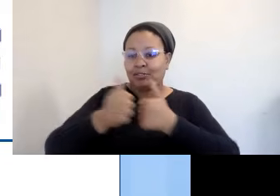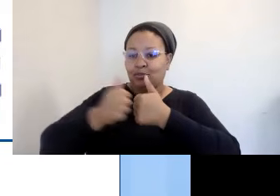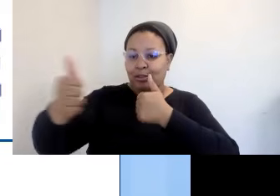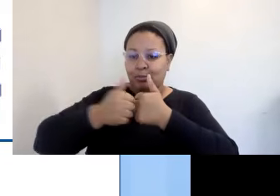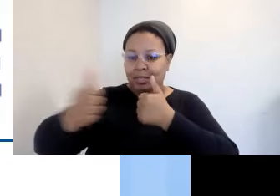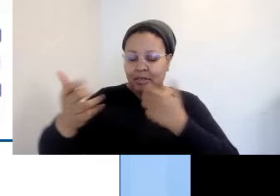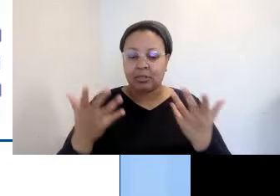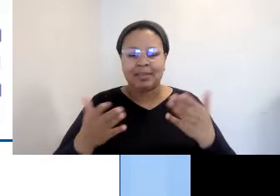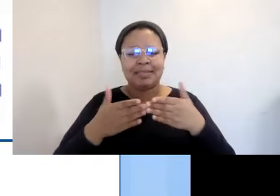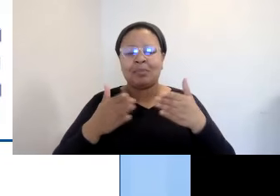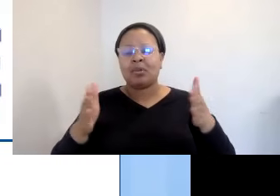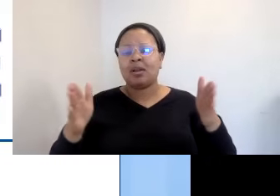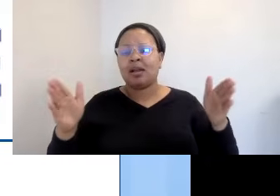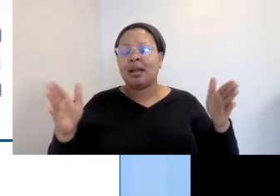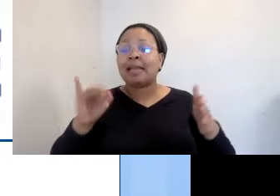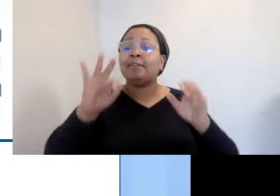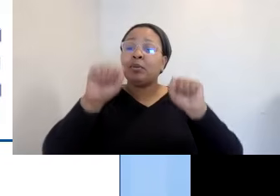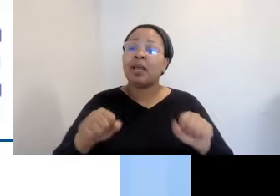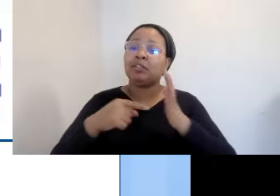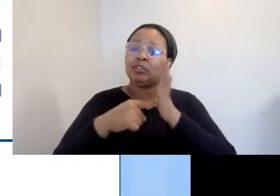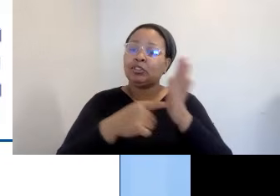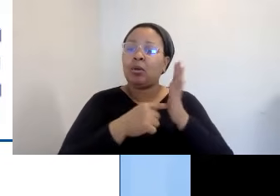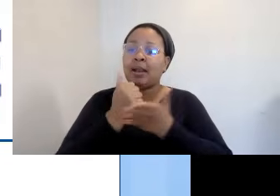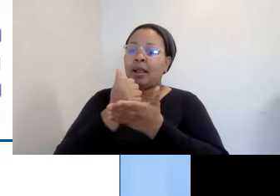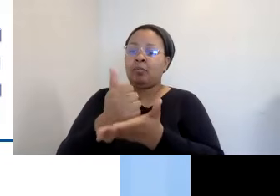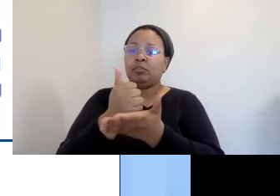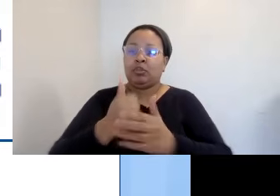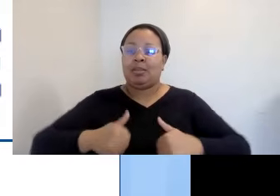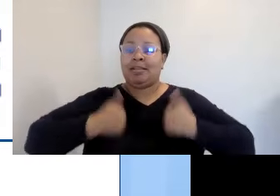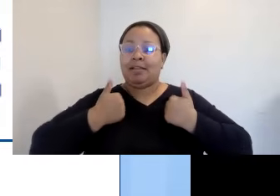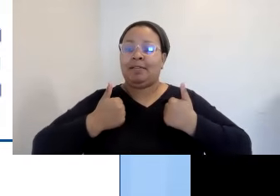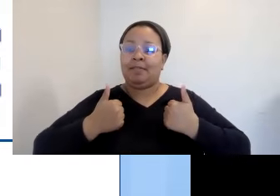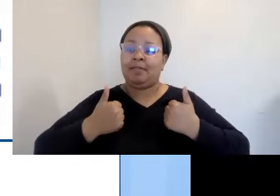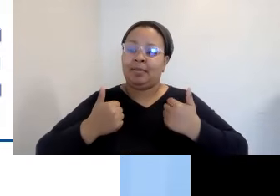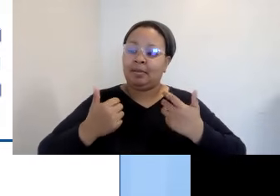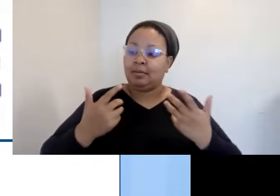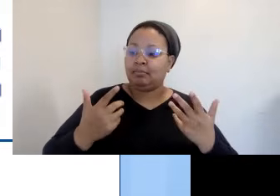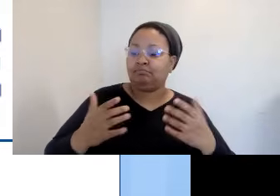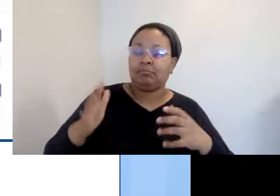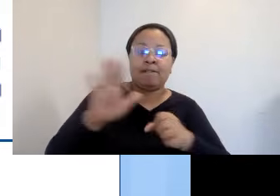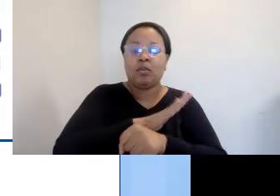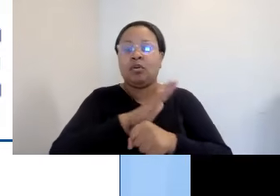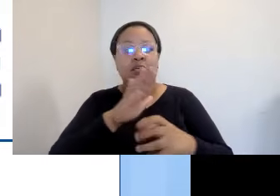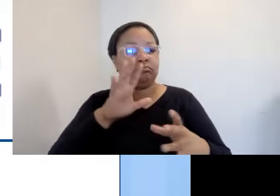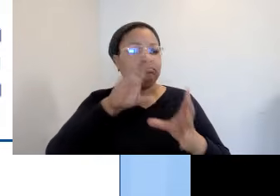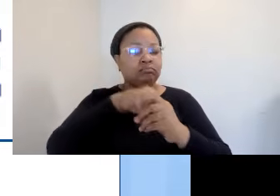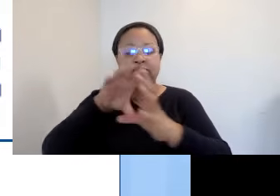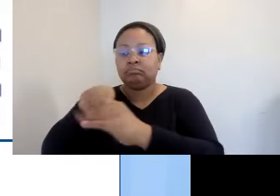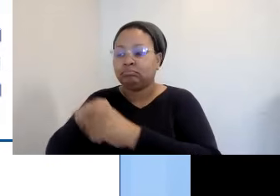as it's helping that individual live their life to the fullest, then you're going to be okay.